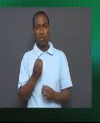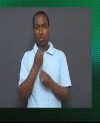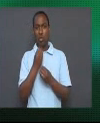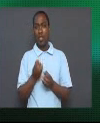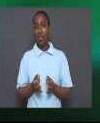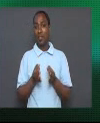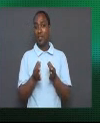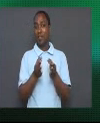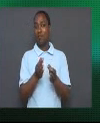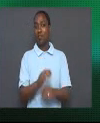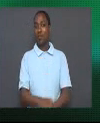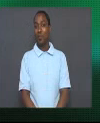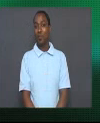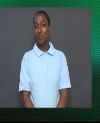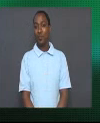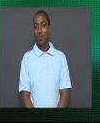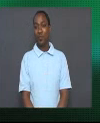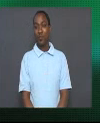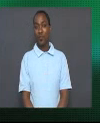grow on the food.